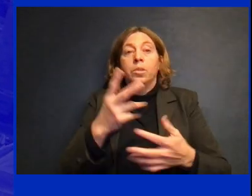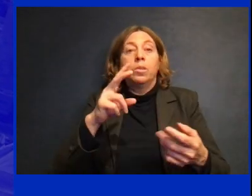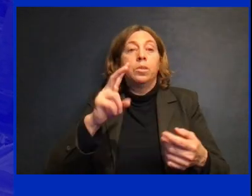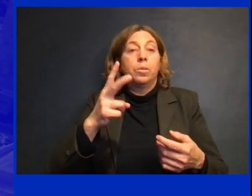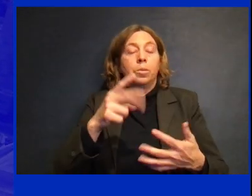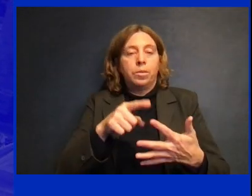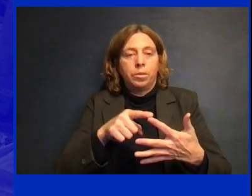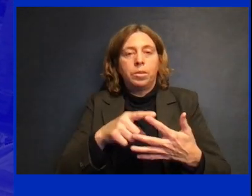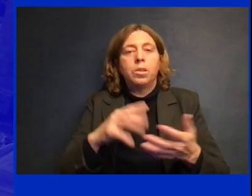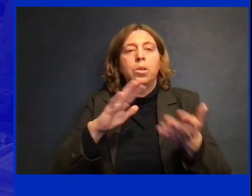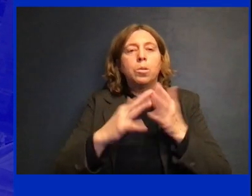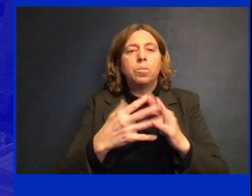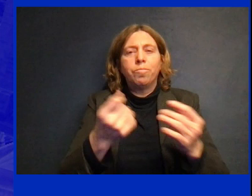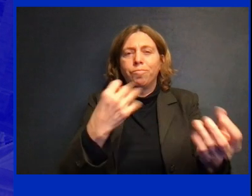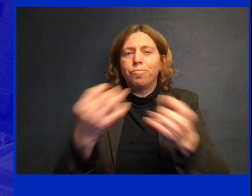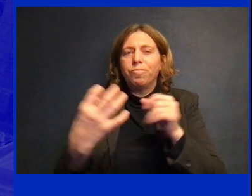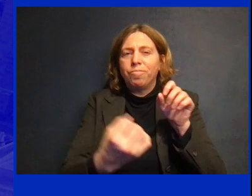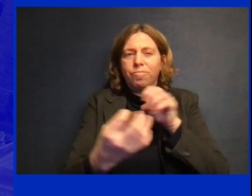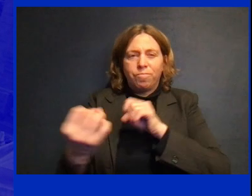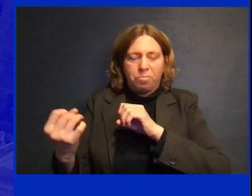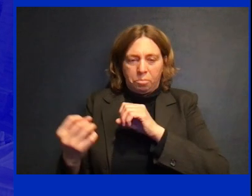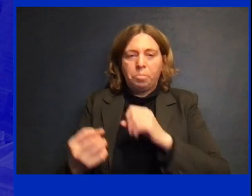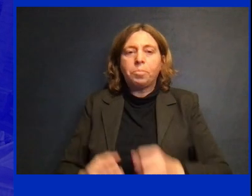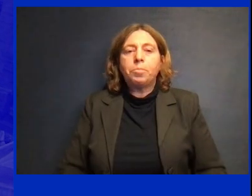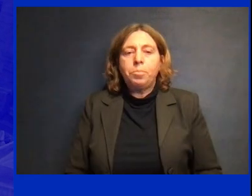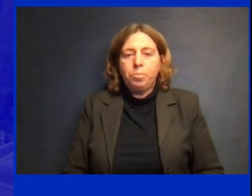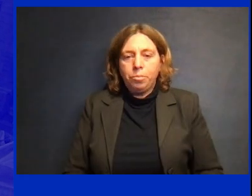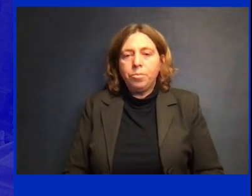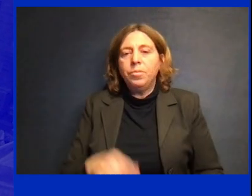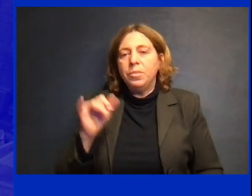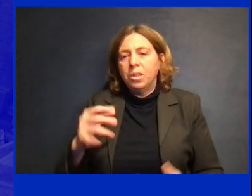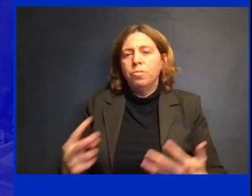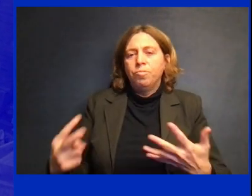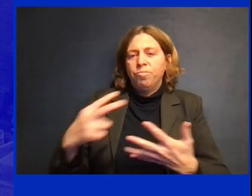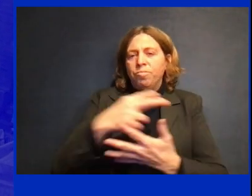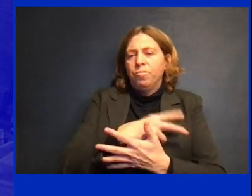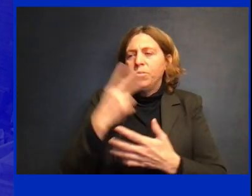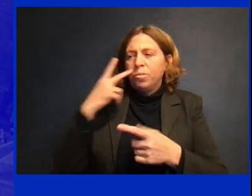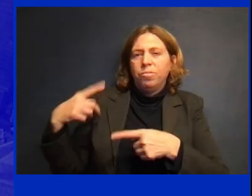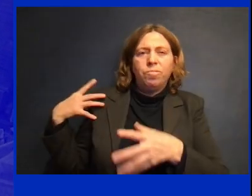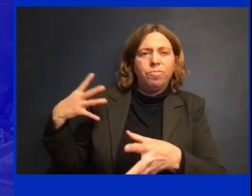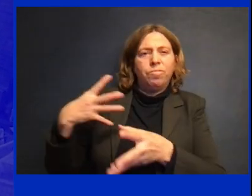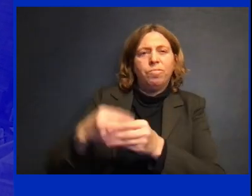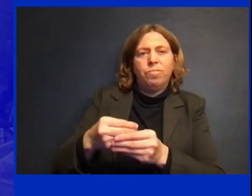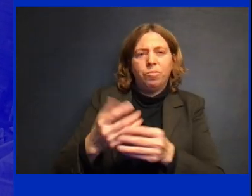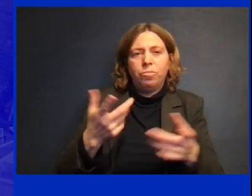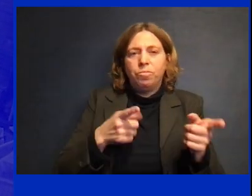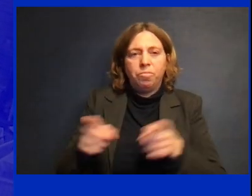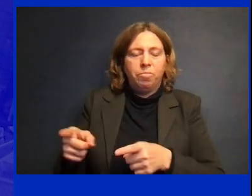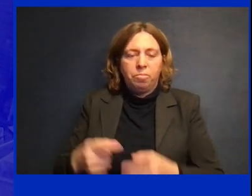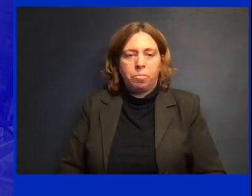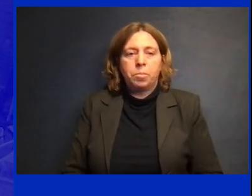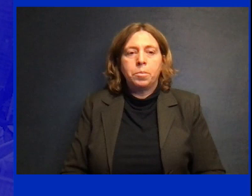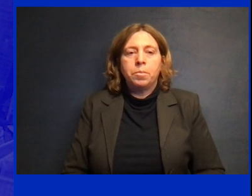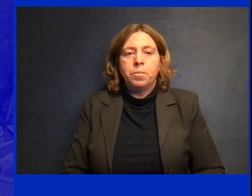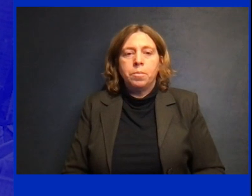Community Feedback. In this section, we will review the extensive community engagement conducted to date.